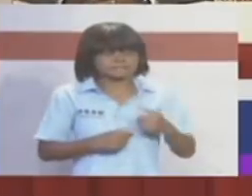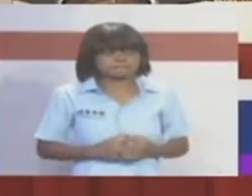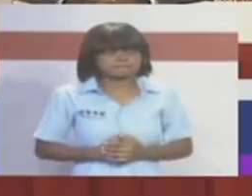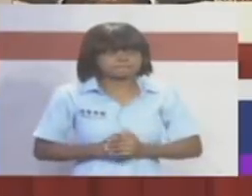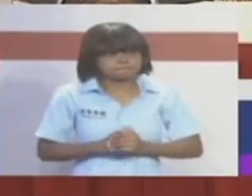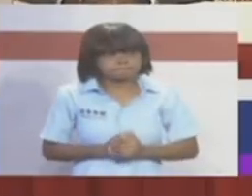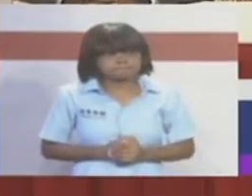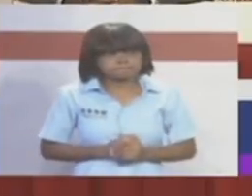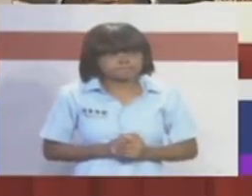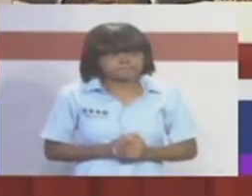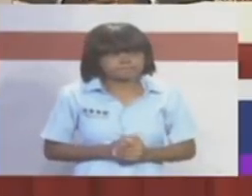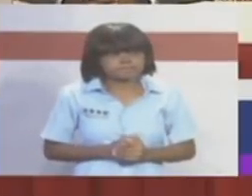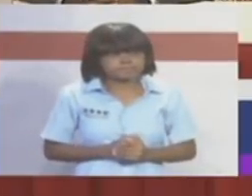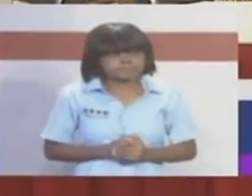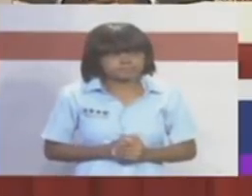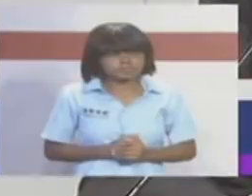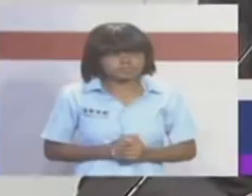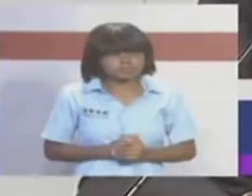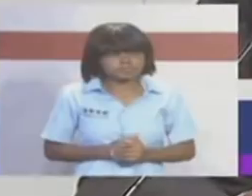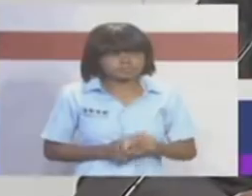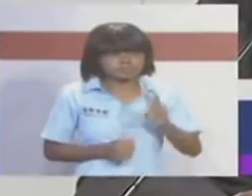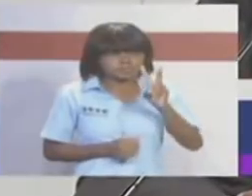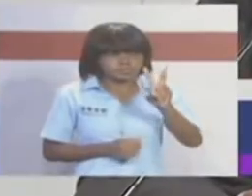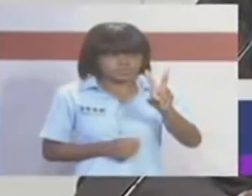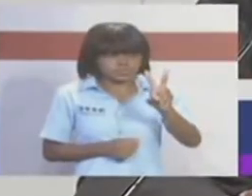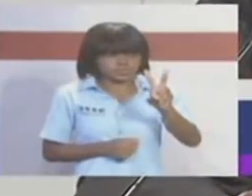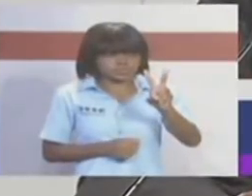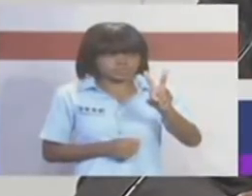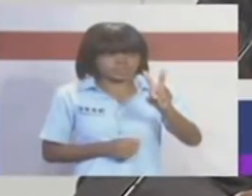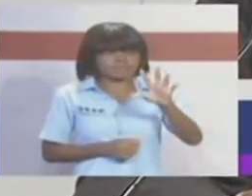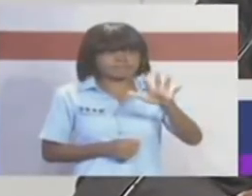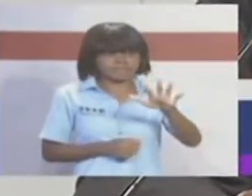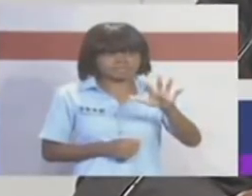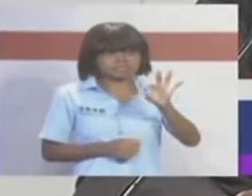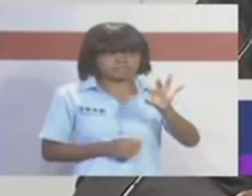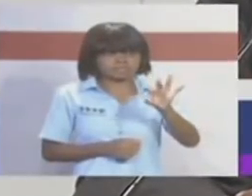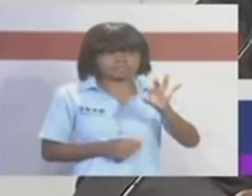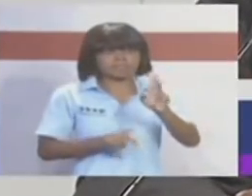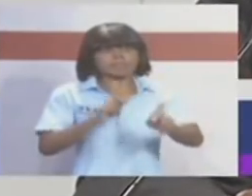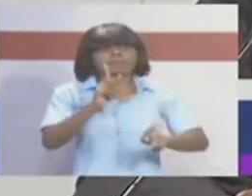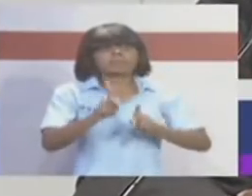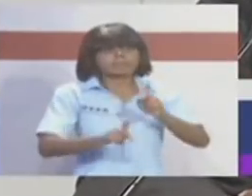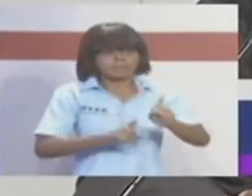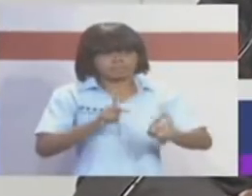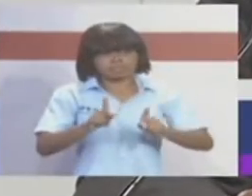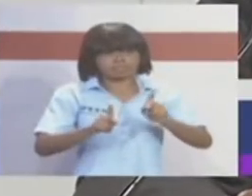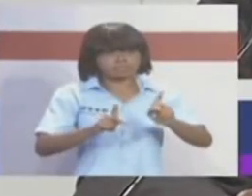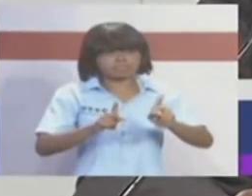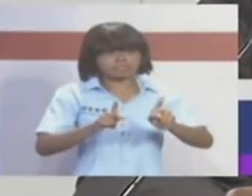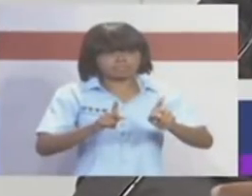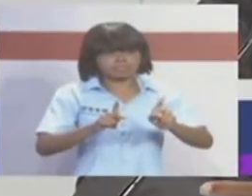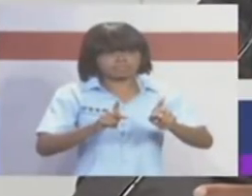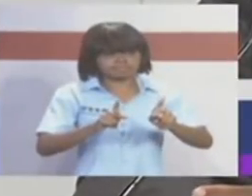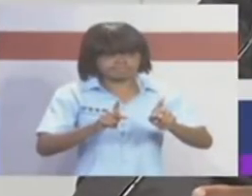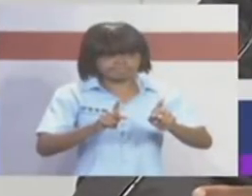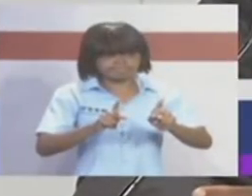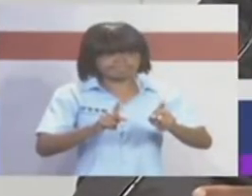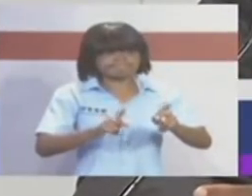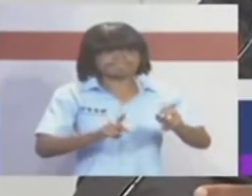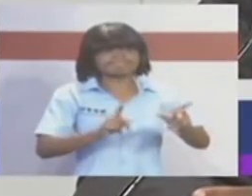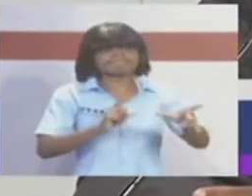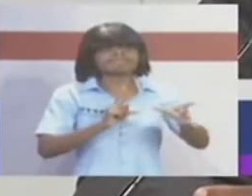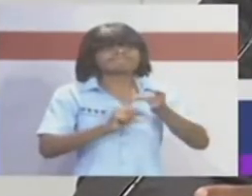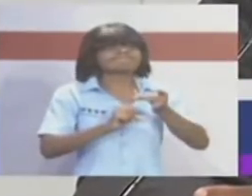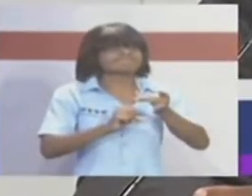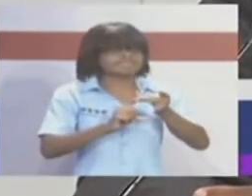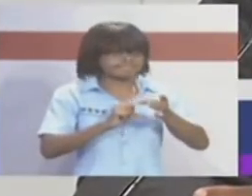Yes, it is 259 patients that have been dialyzed from May to October. So that's the time period from